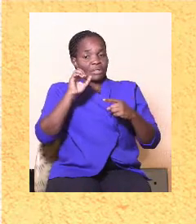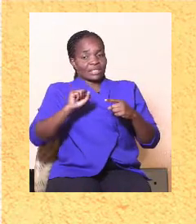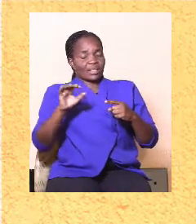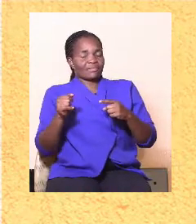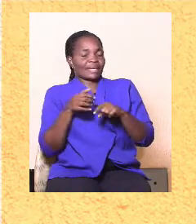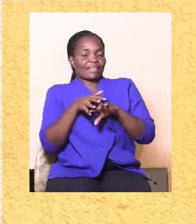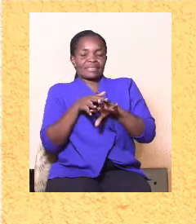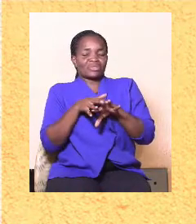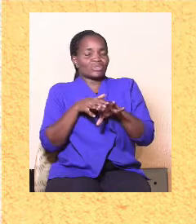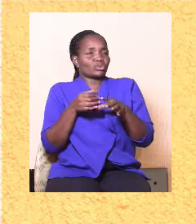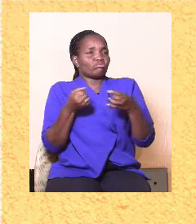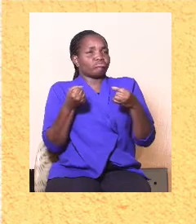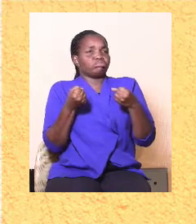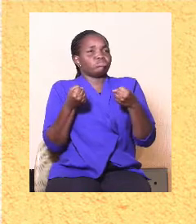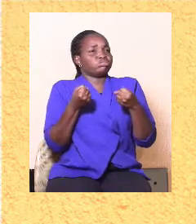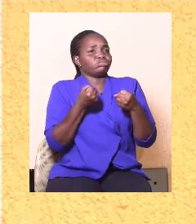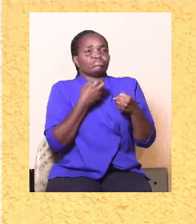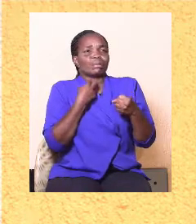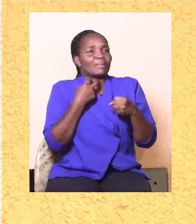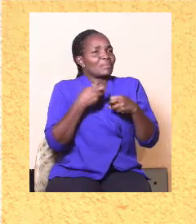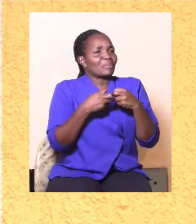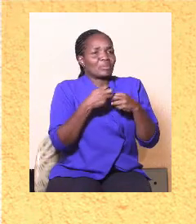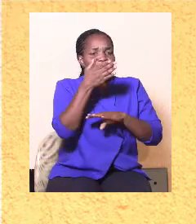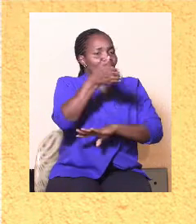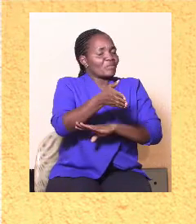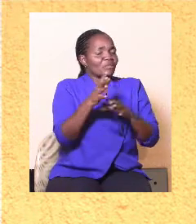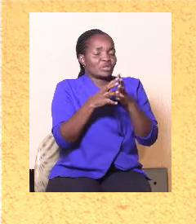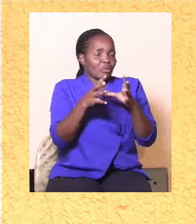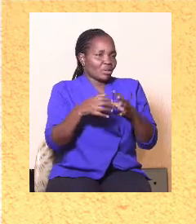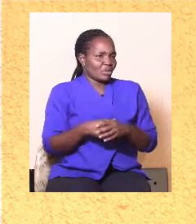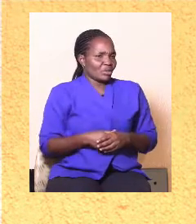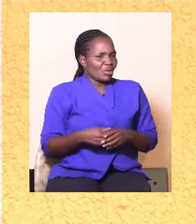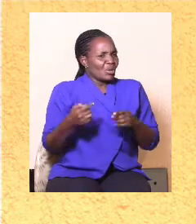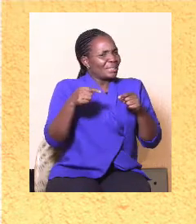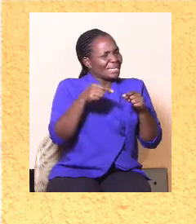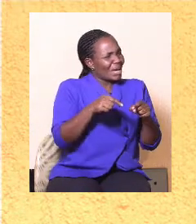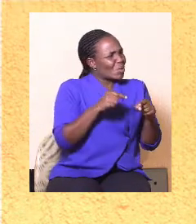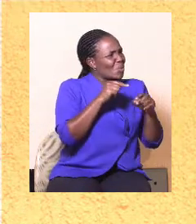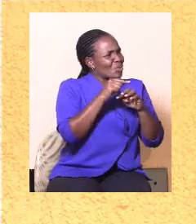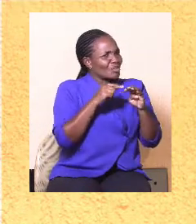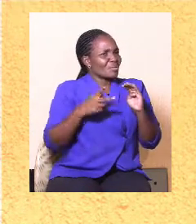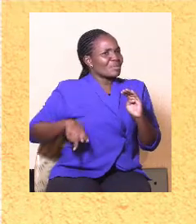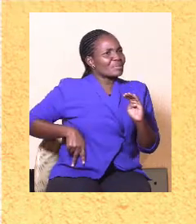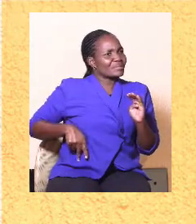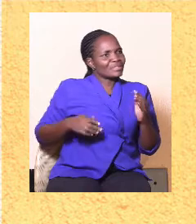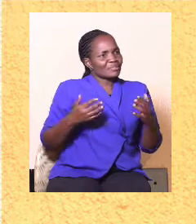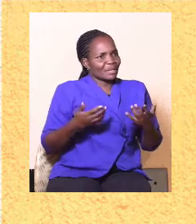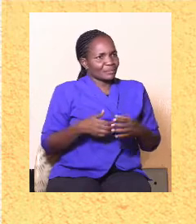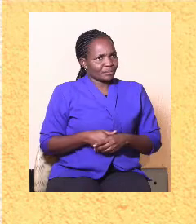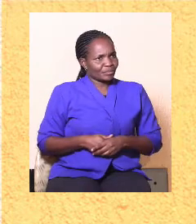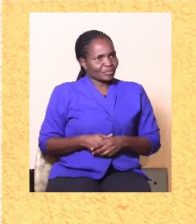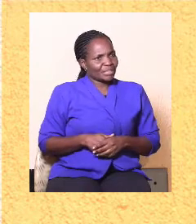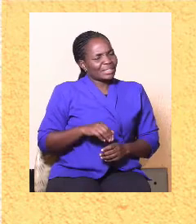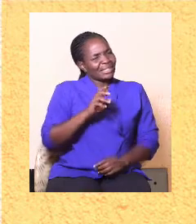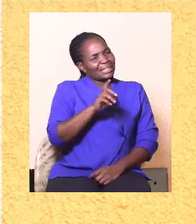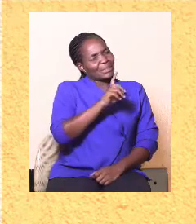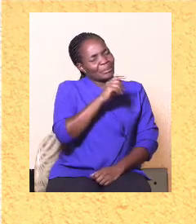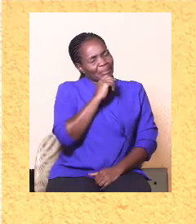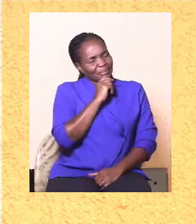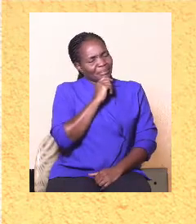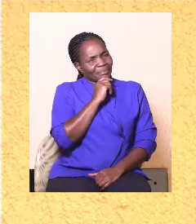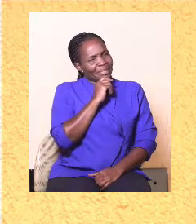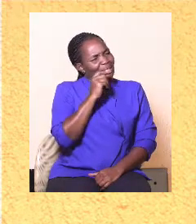there is always this question, what is the rationale of closing the informal trade,